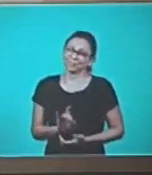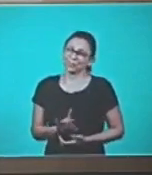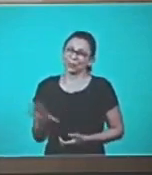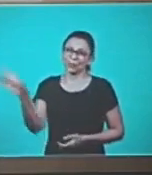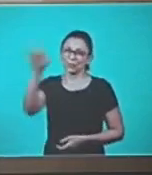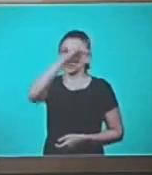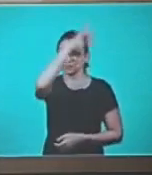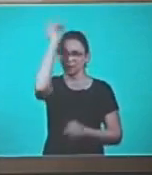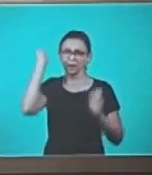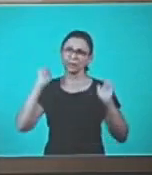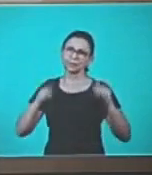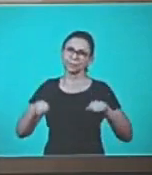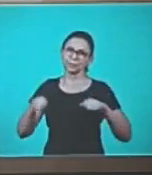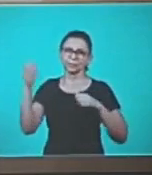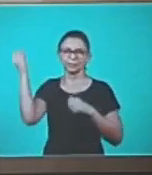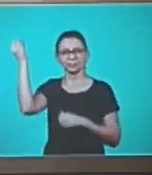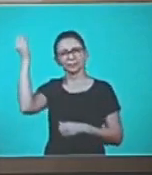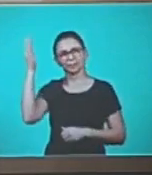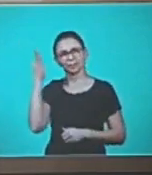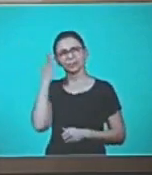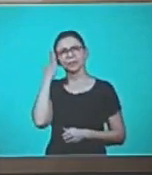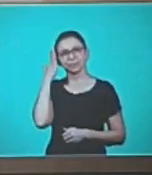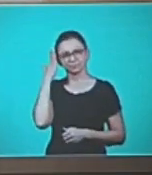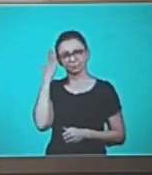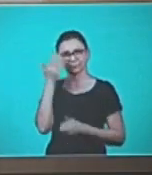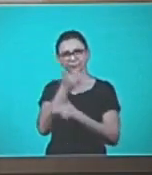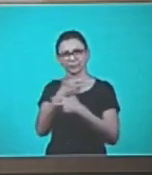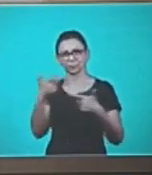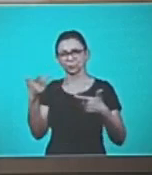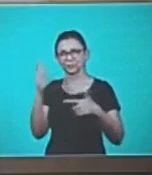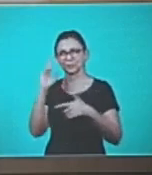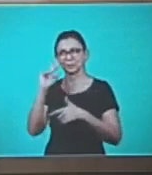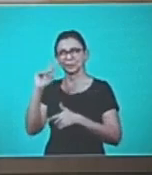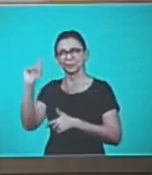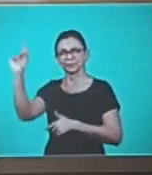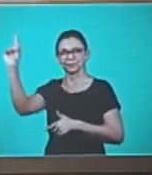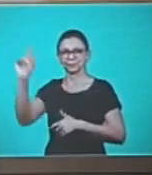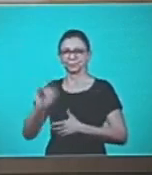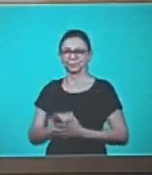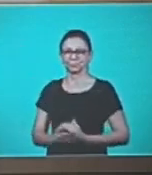able to reveal. Because this comes from eternity. So,